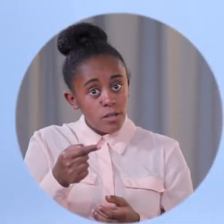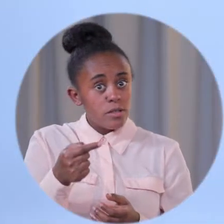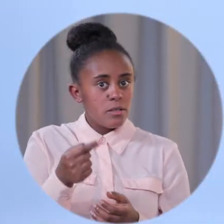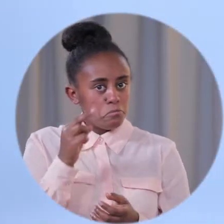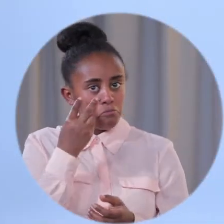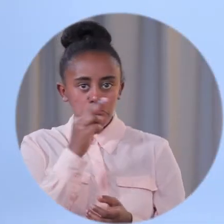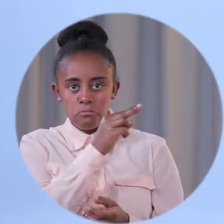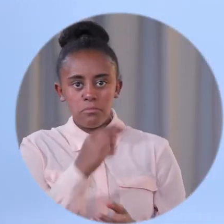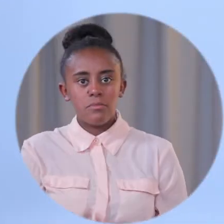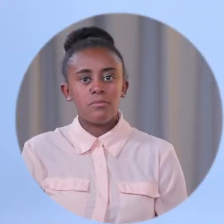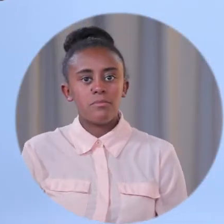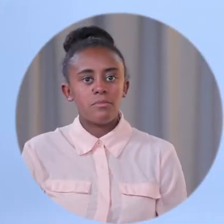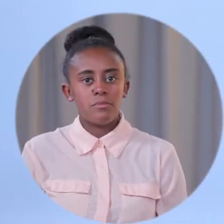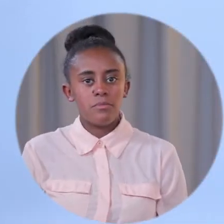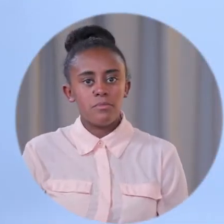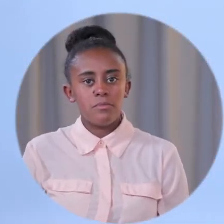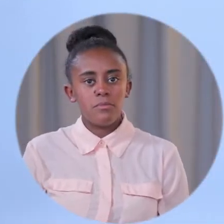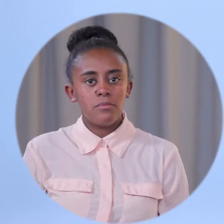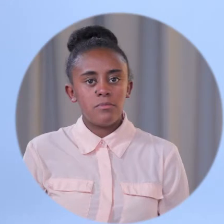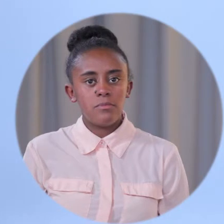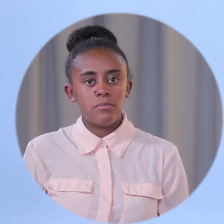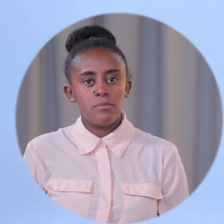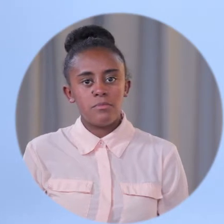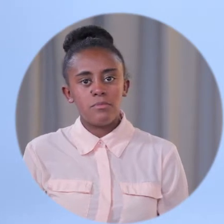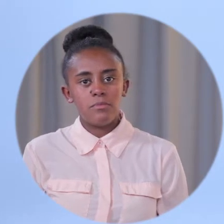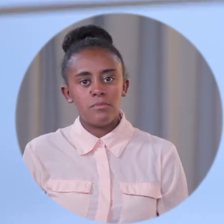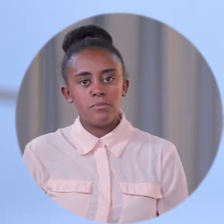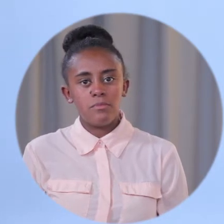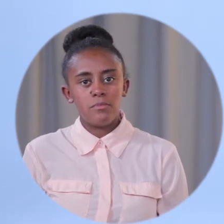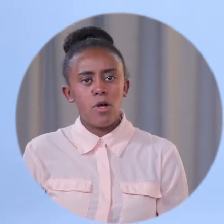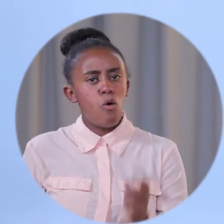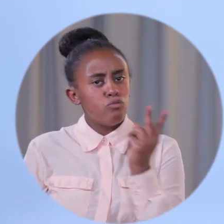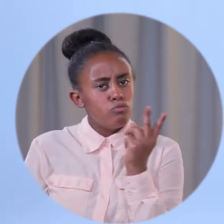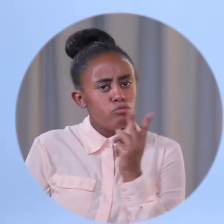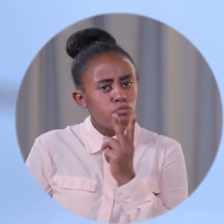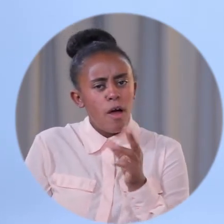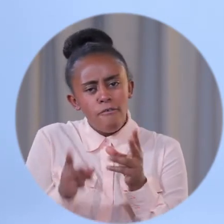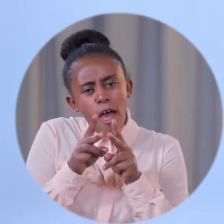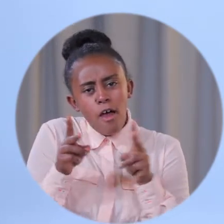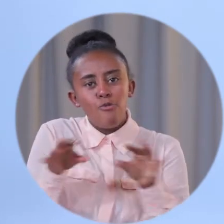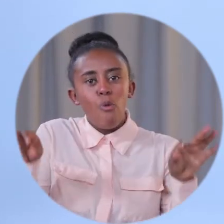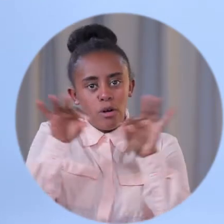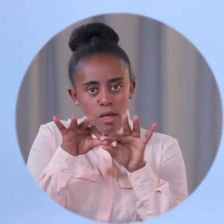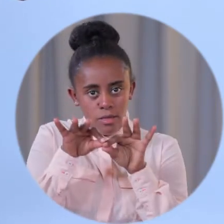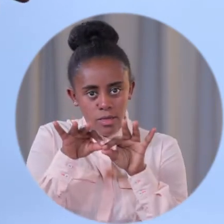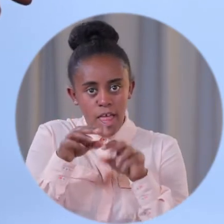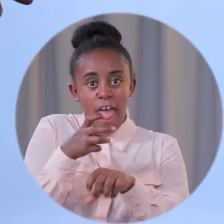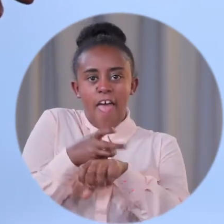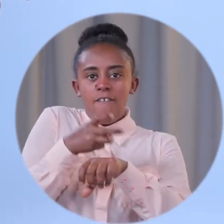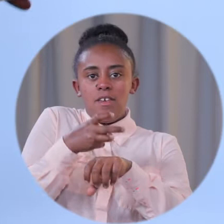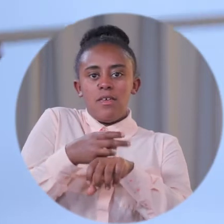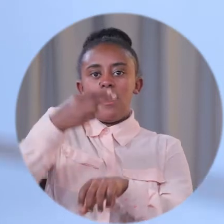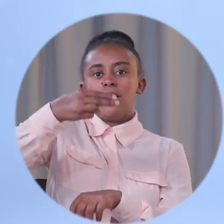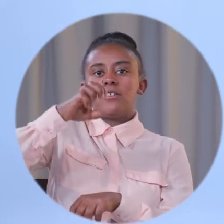here, heavy. These two spellings or these two letters are very important. Heavy, this is,